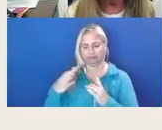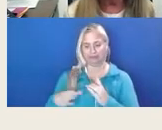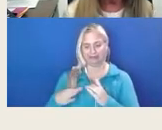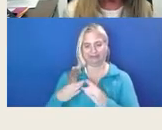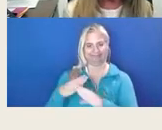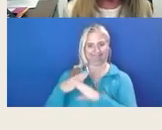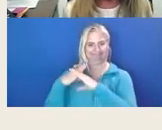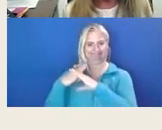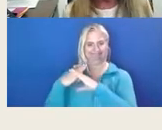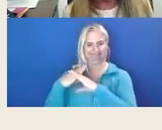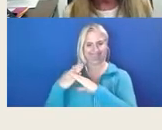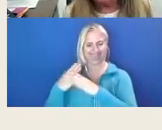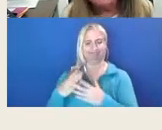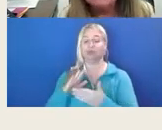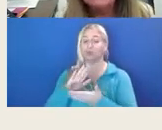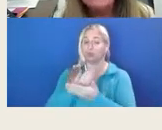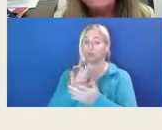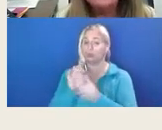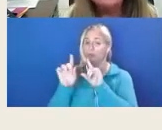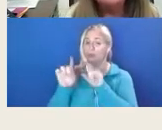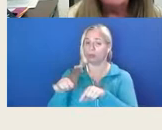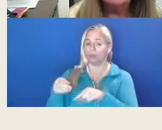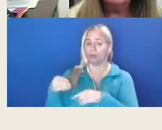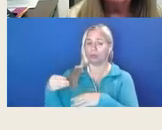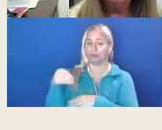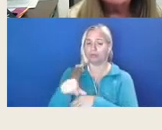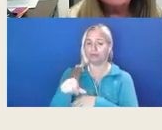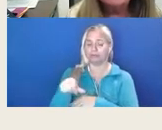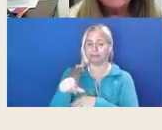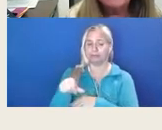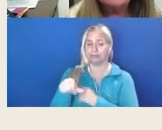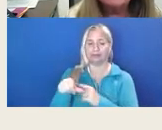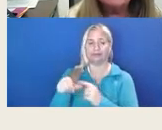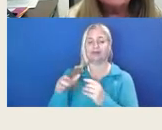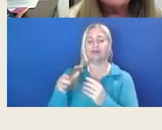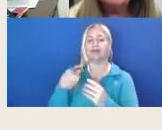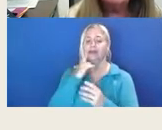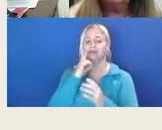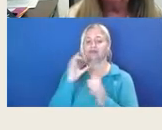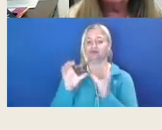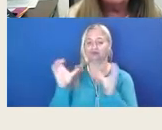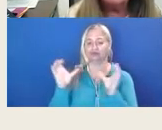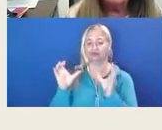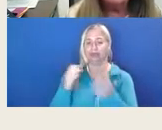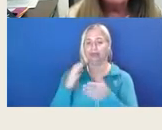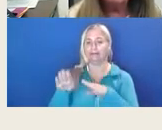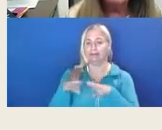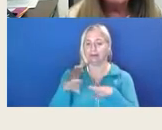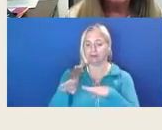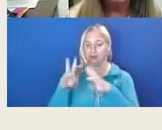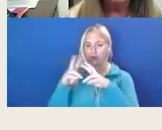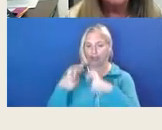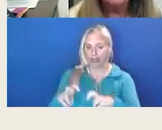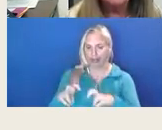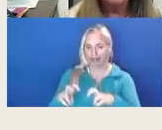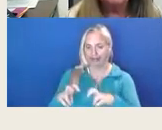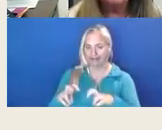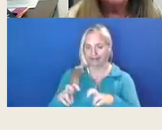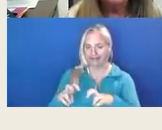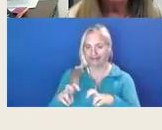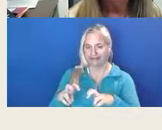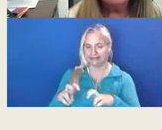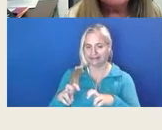ordered. The school district had to hire a certified behavior analyst engaged on the district's